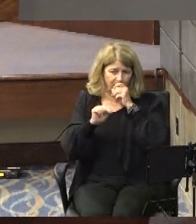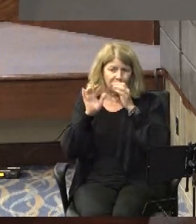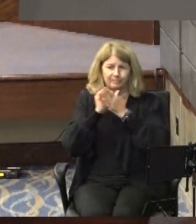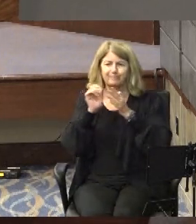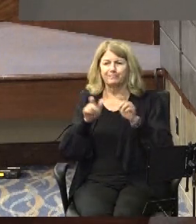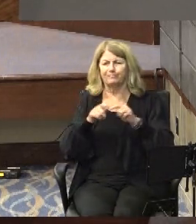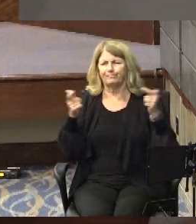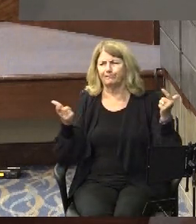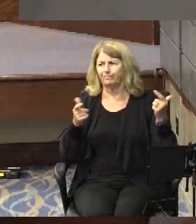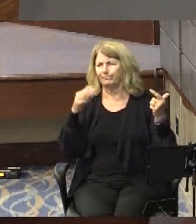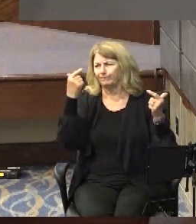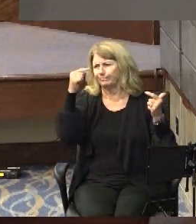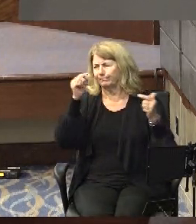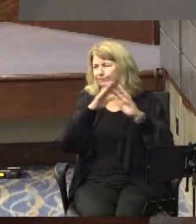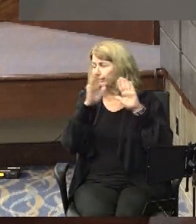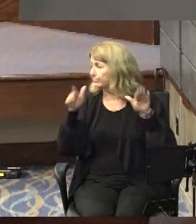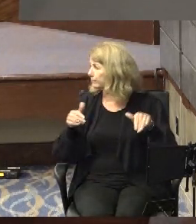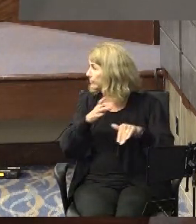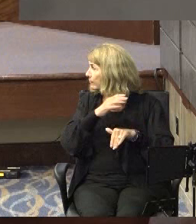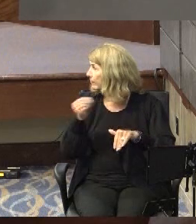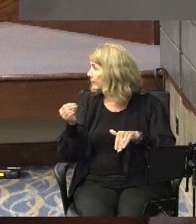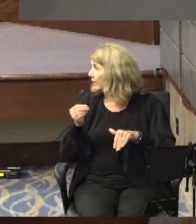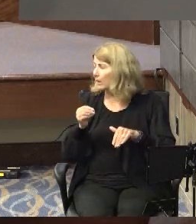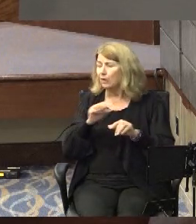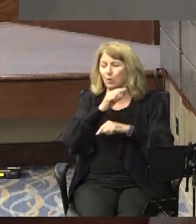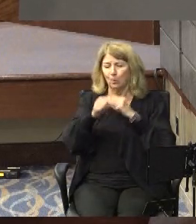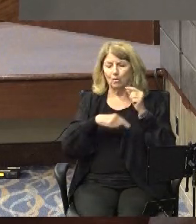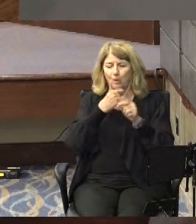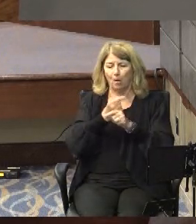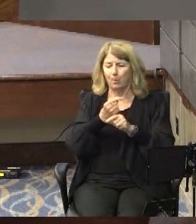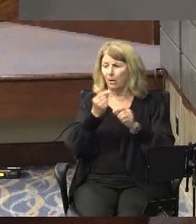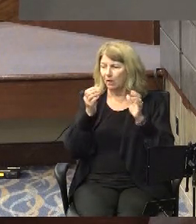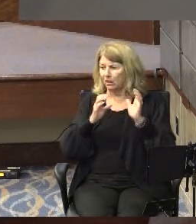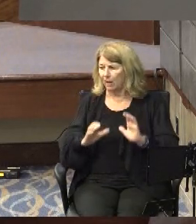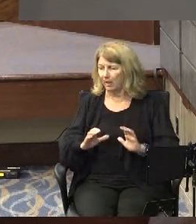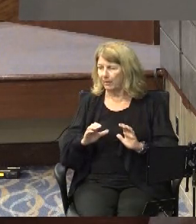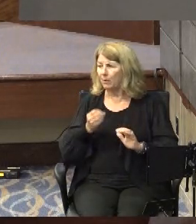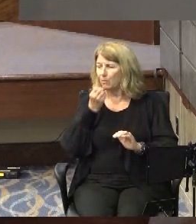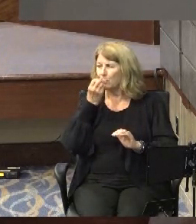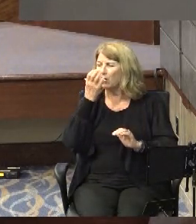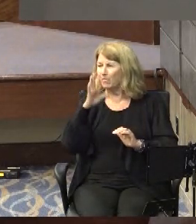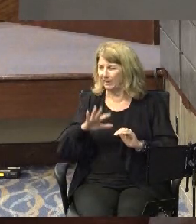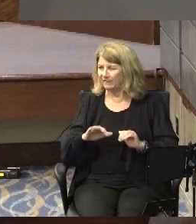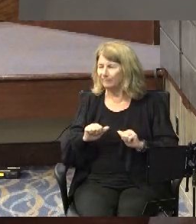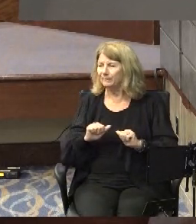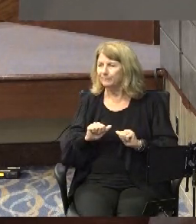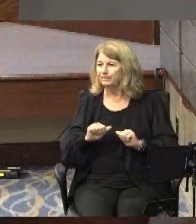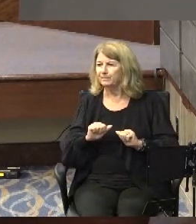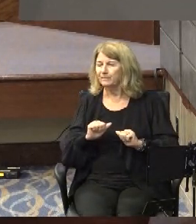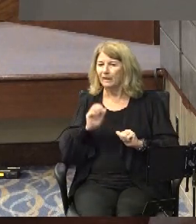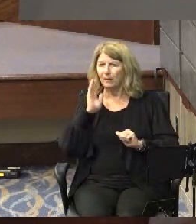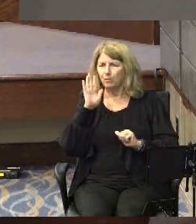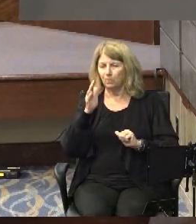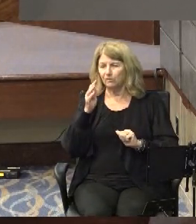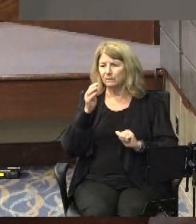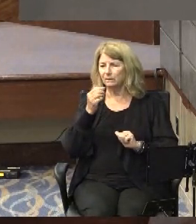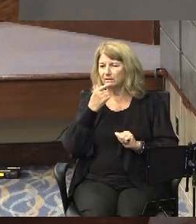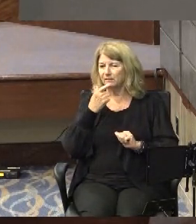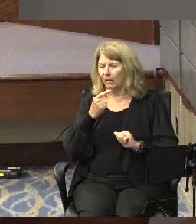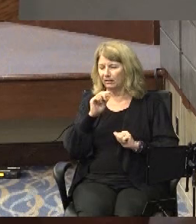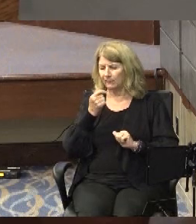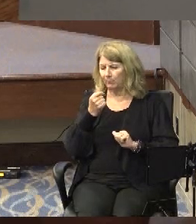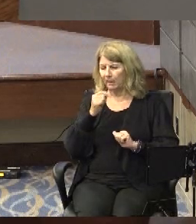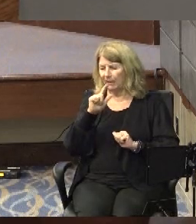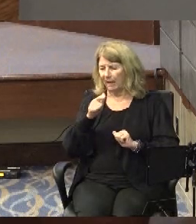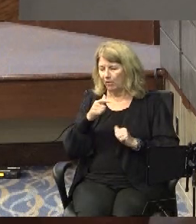that traps heat, thereby leading to global climate warming. And as Dr. Northcutt will note a little later, electric